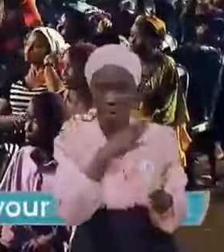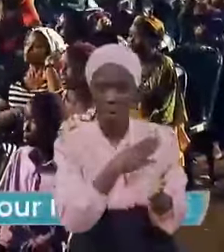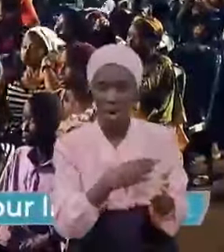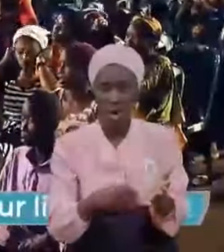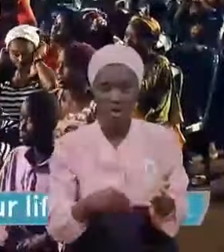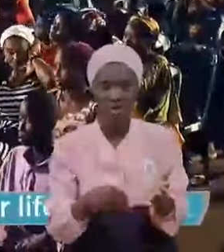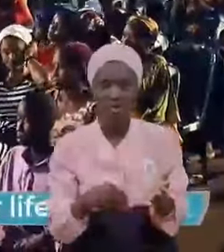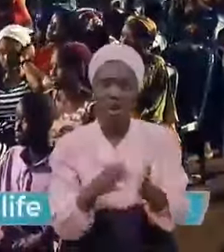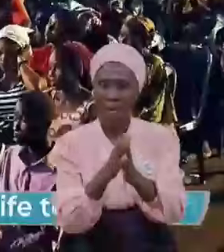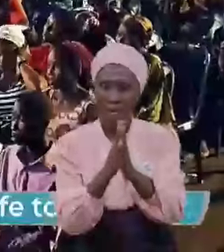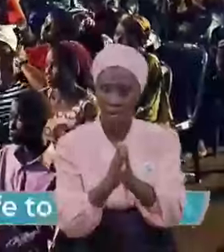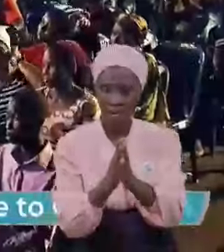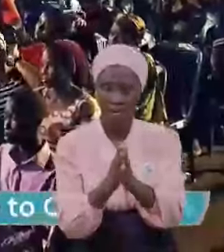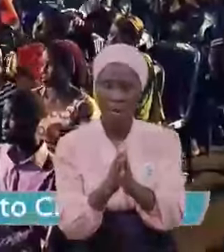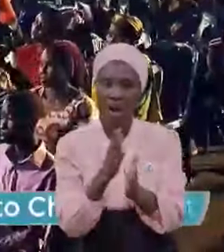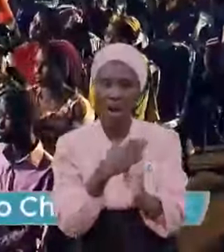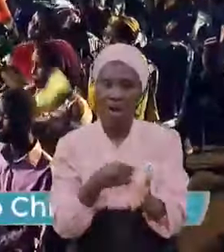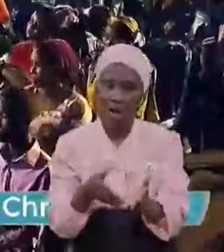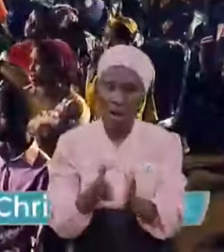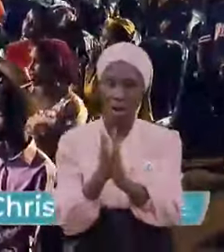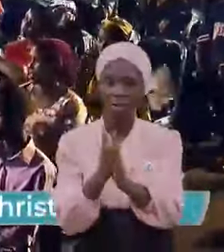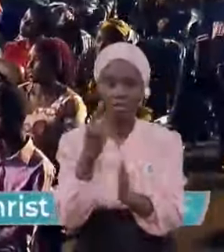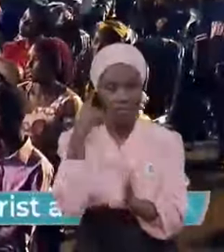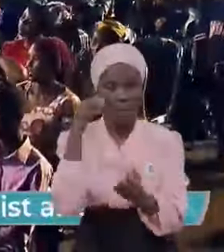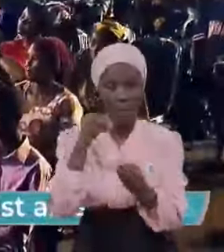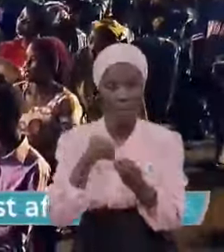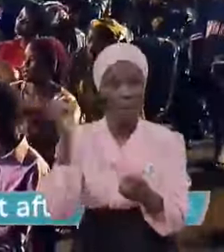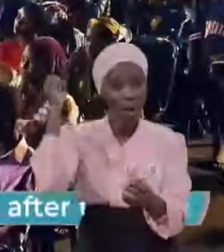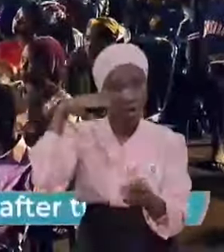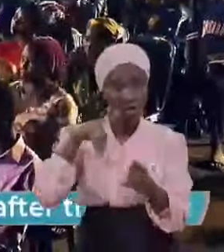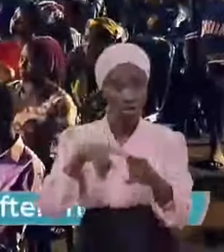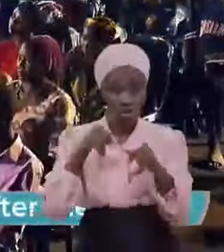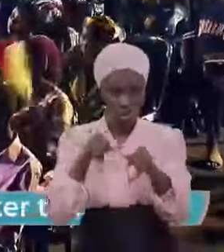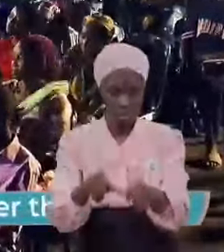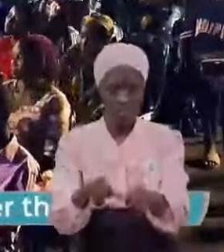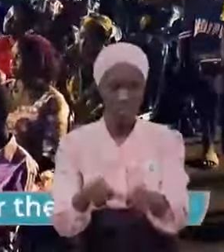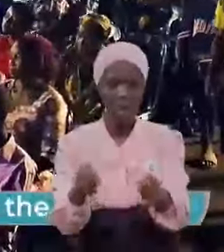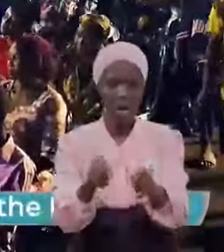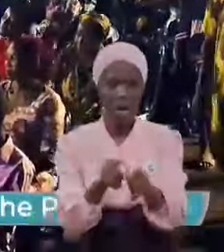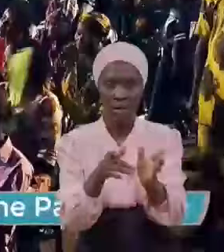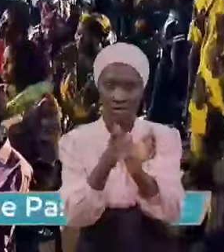remain actual believer, altogether believer till the end.